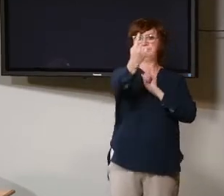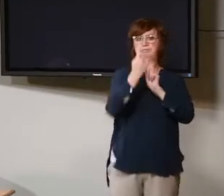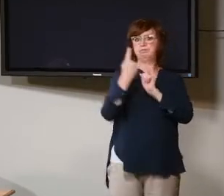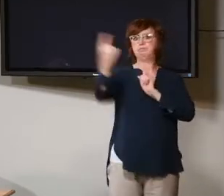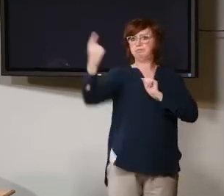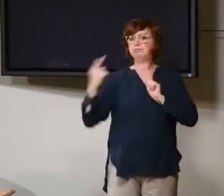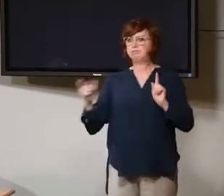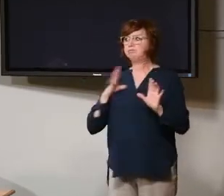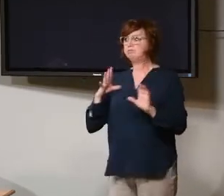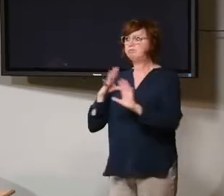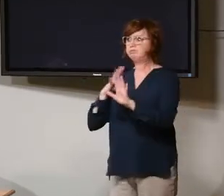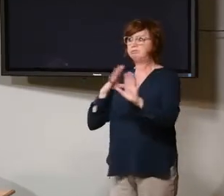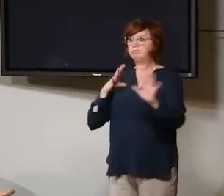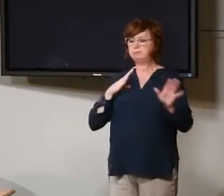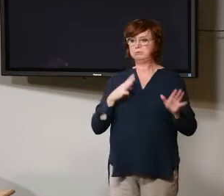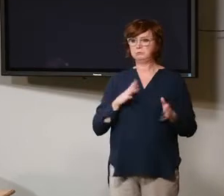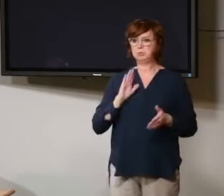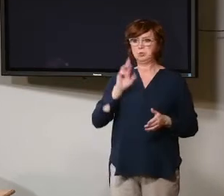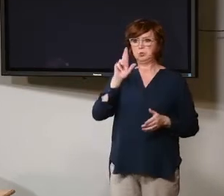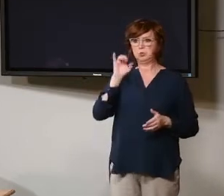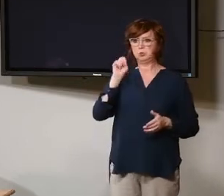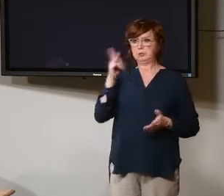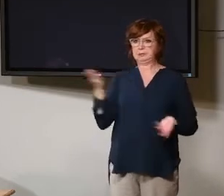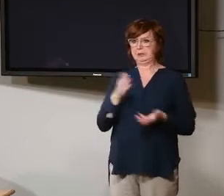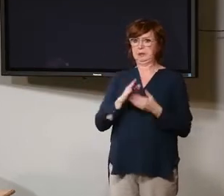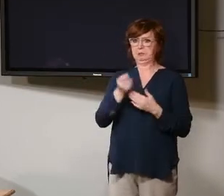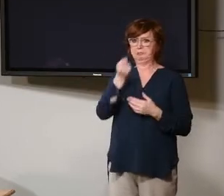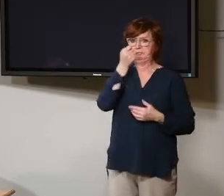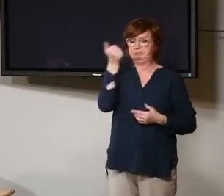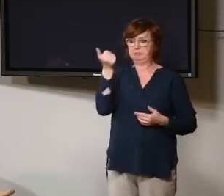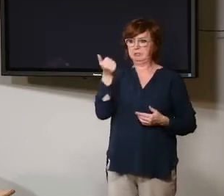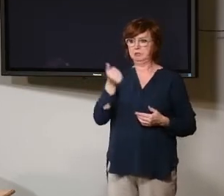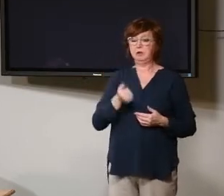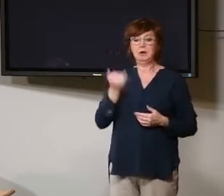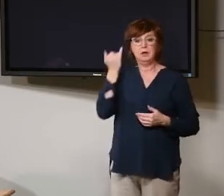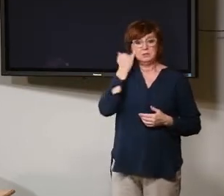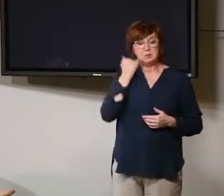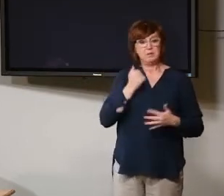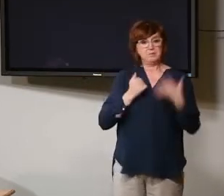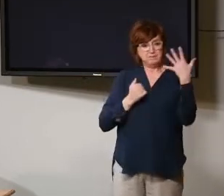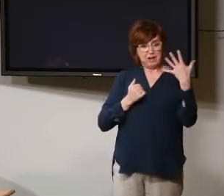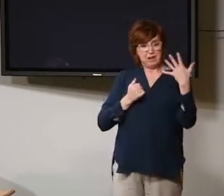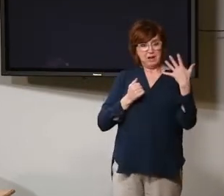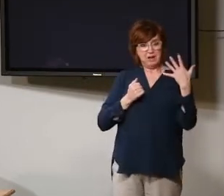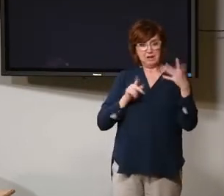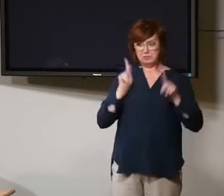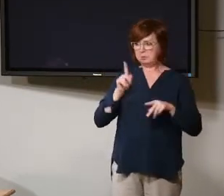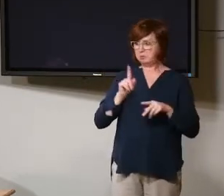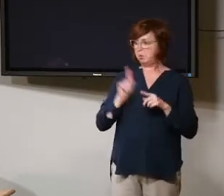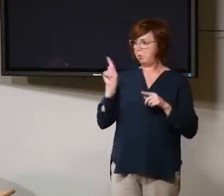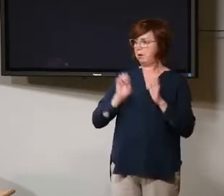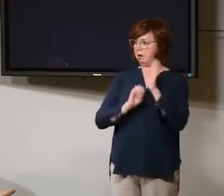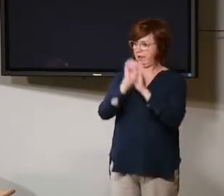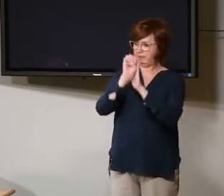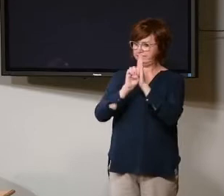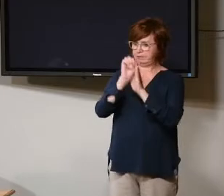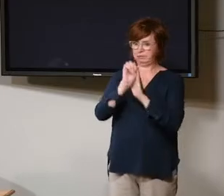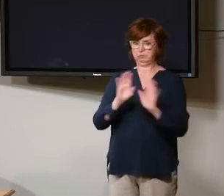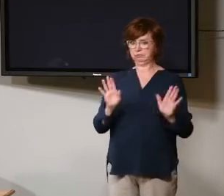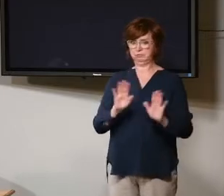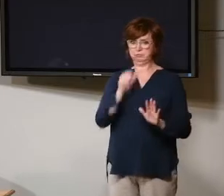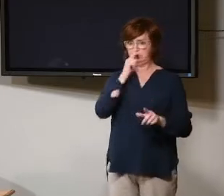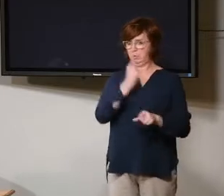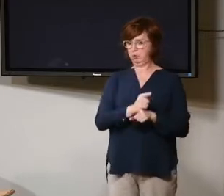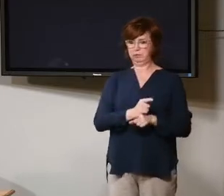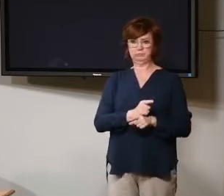no risk. But even 5 people crammed into an elevator is 5 people too many. And